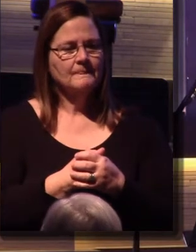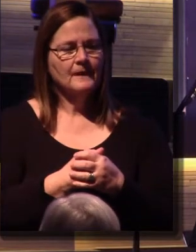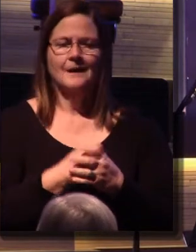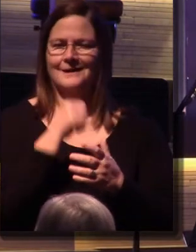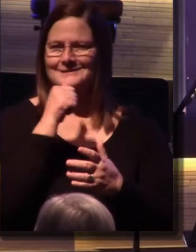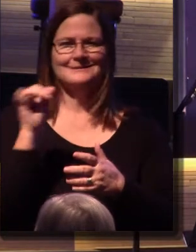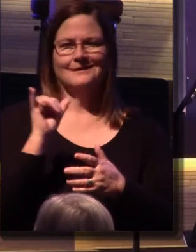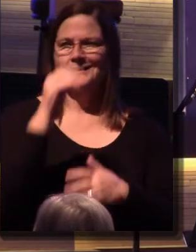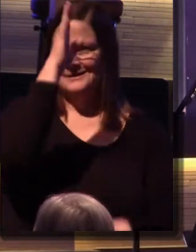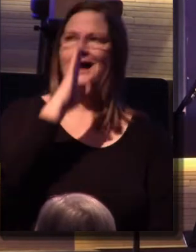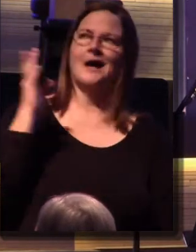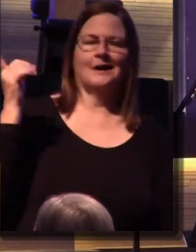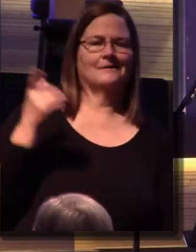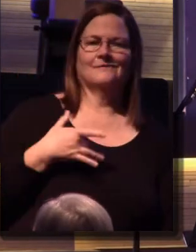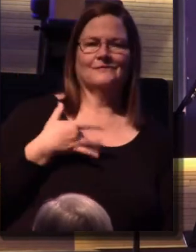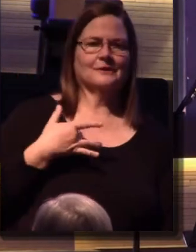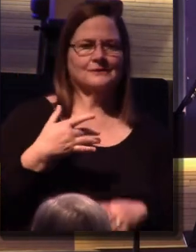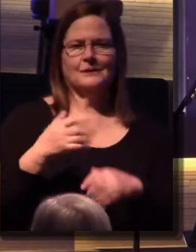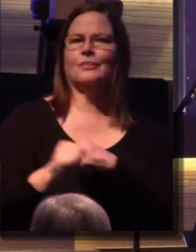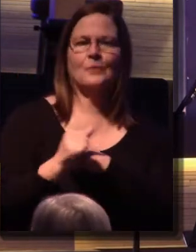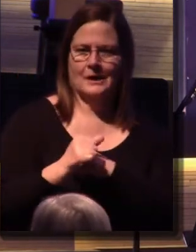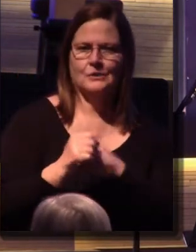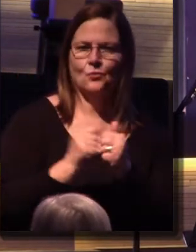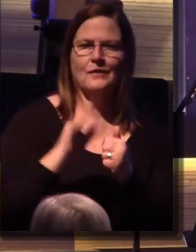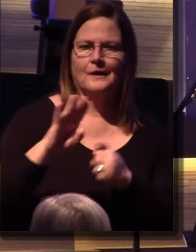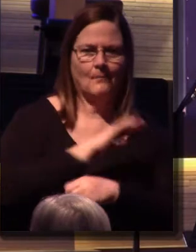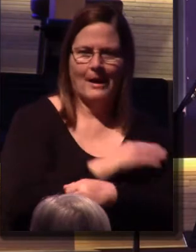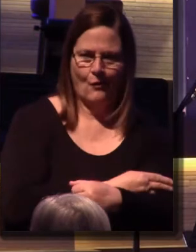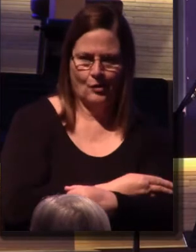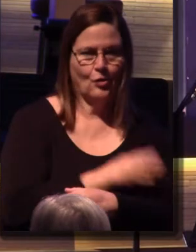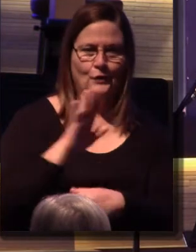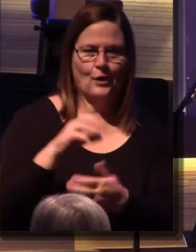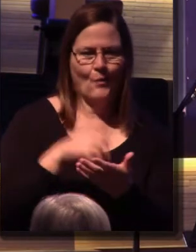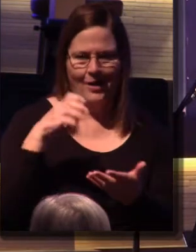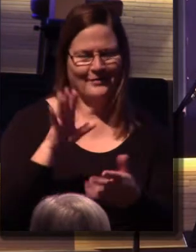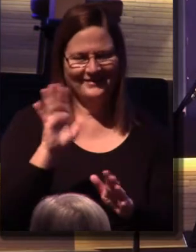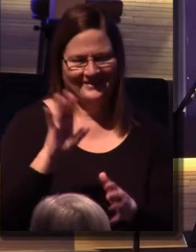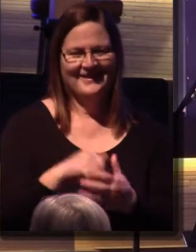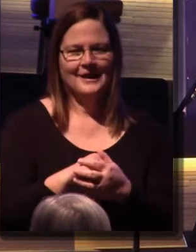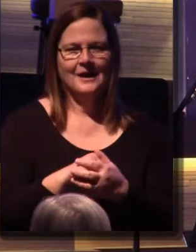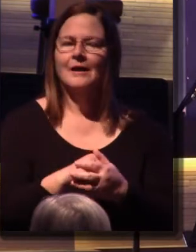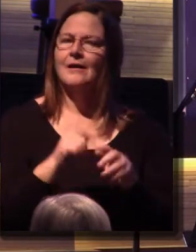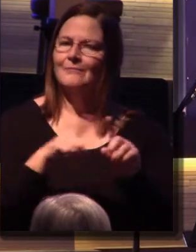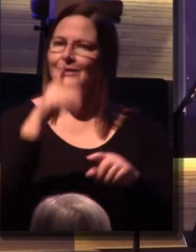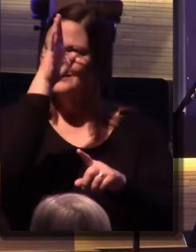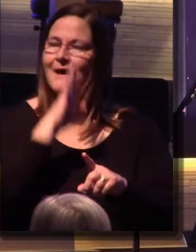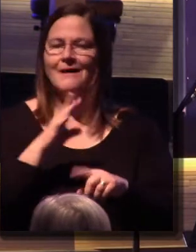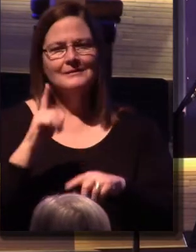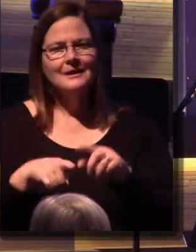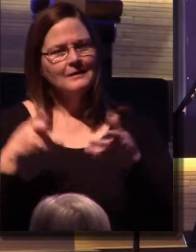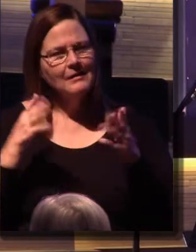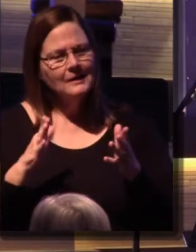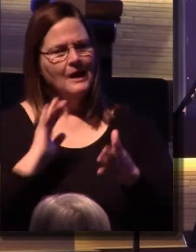It's not like he's threatened by their power. He's not threatened by their wealth, but he cannot stand